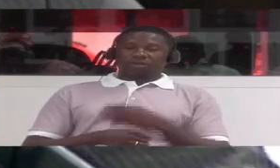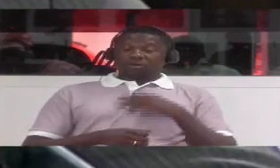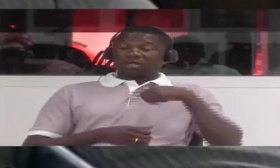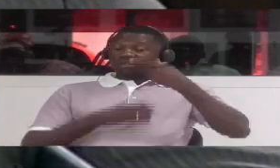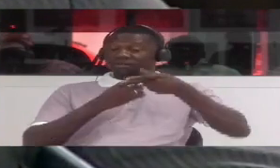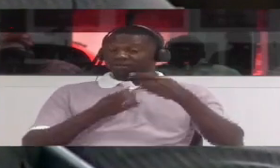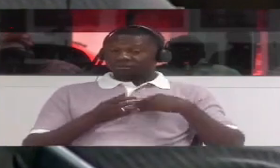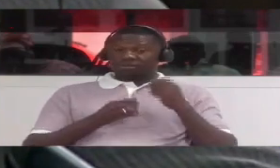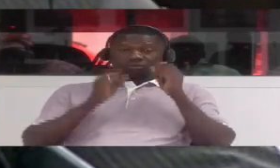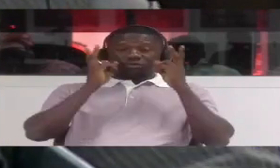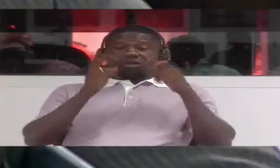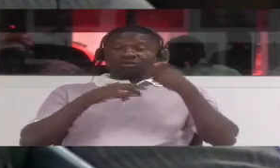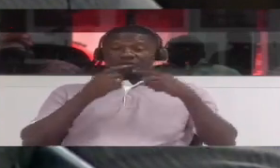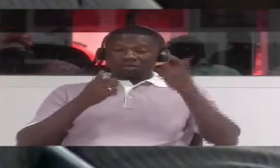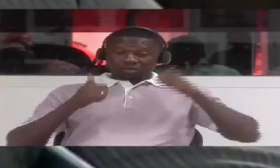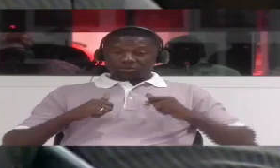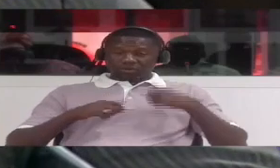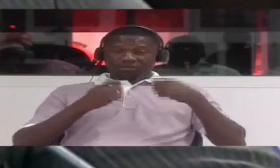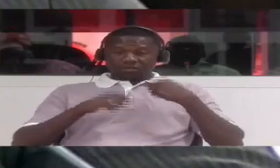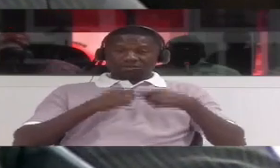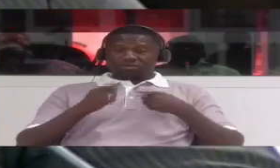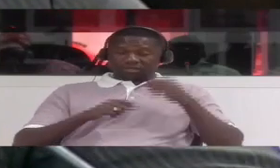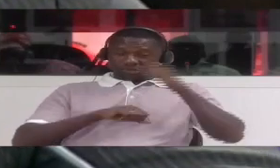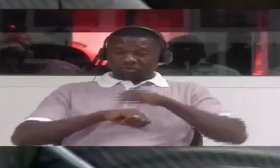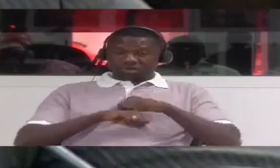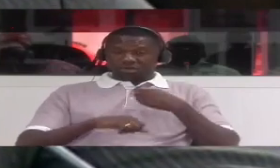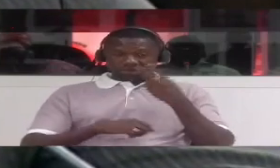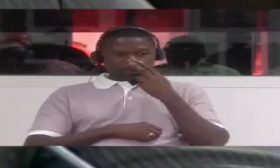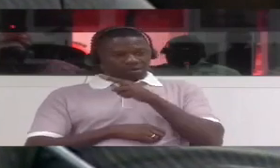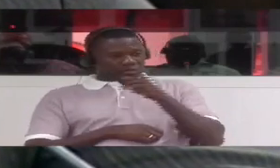was, after my torture, I saw these policemen came themselves.